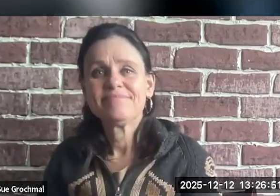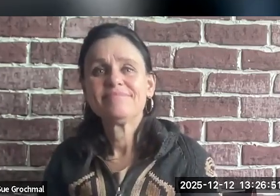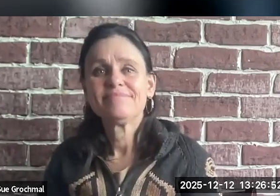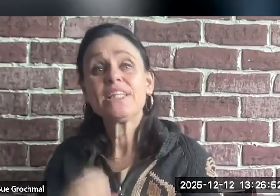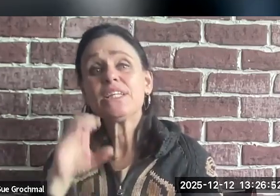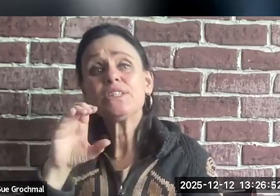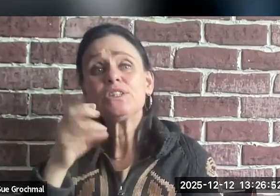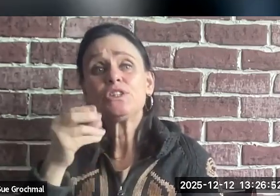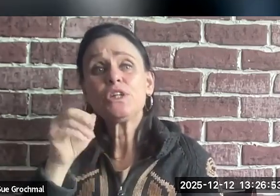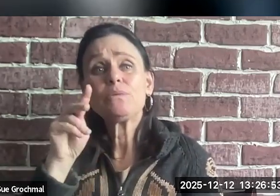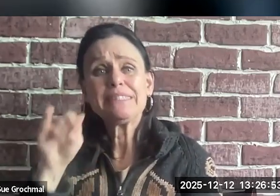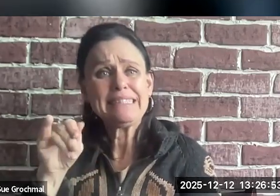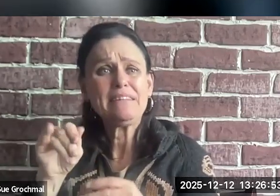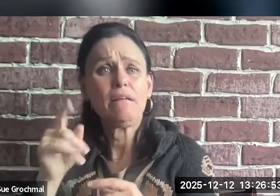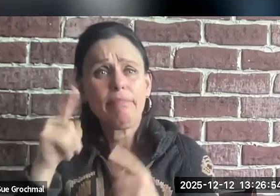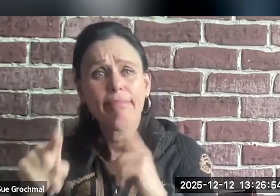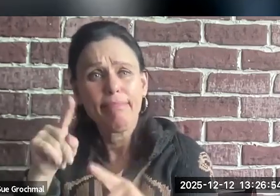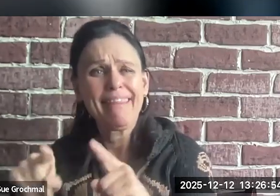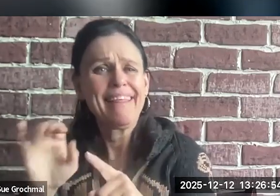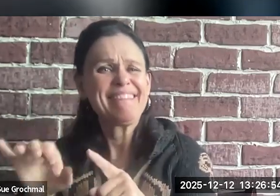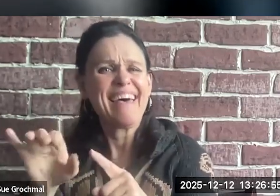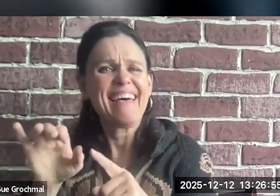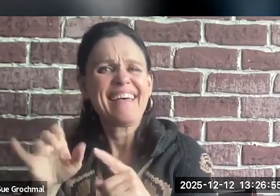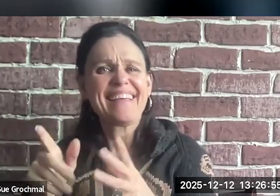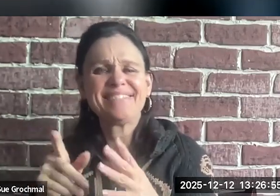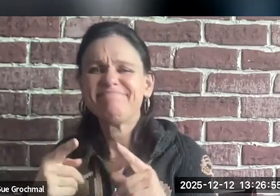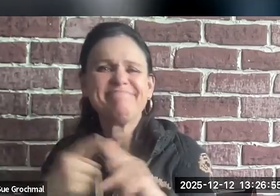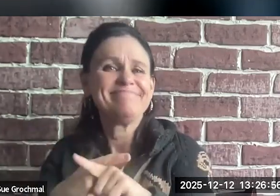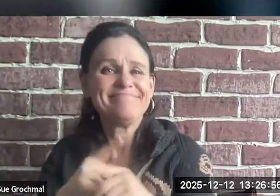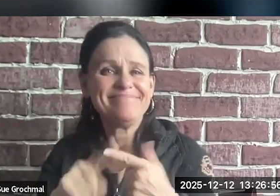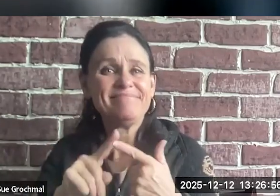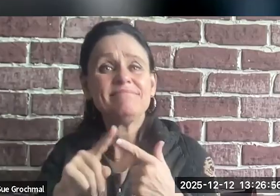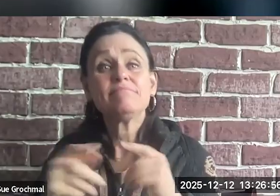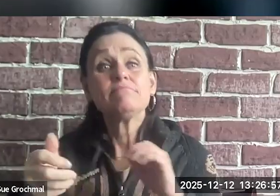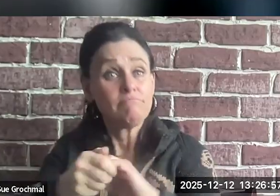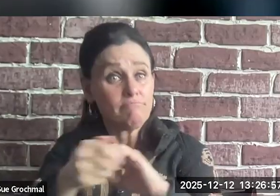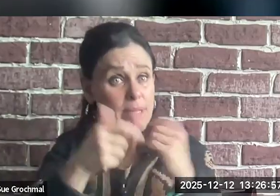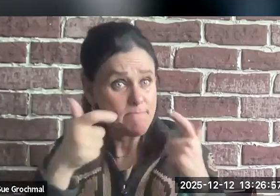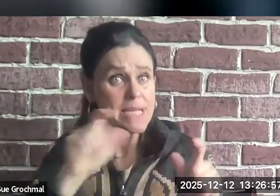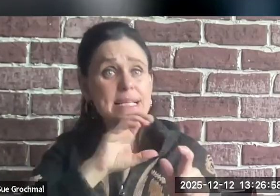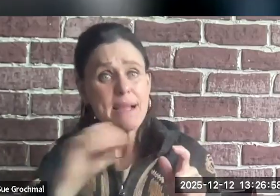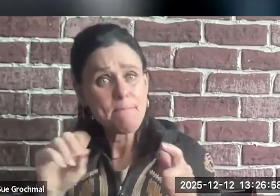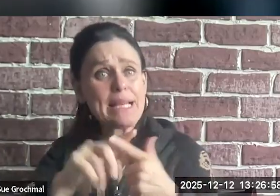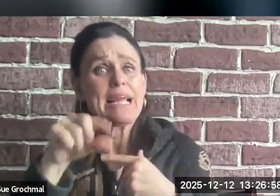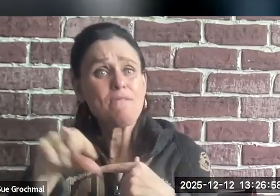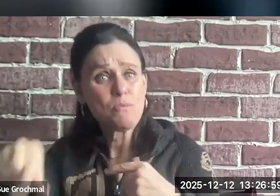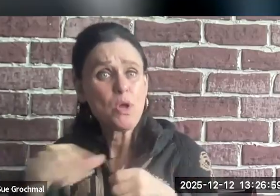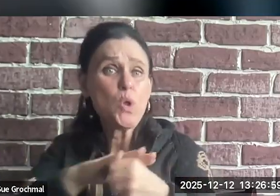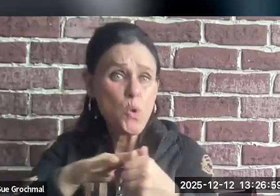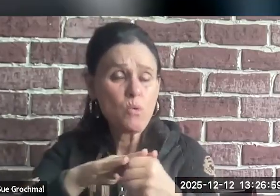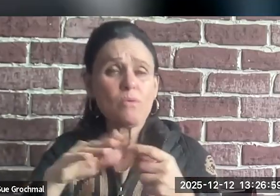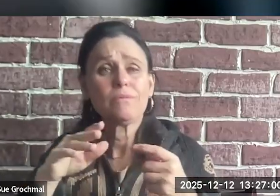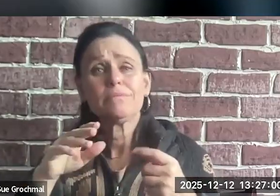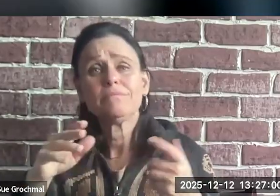a charity model of disability, which we problematize. Collaboration between large organizations, governments, and local